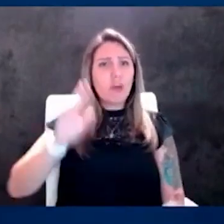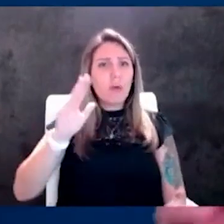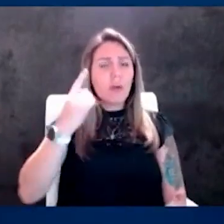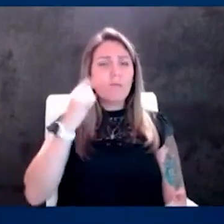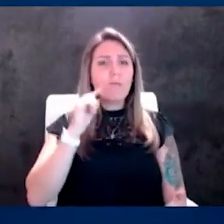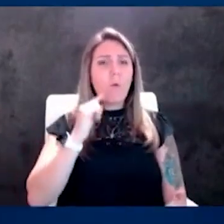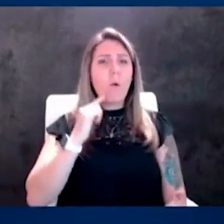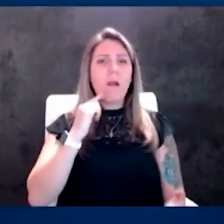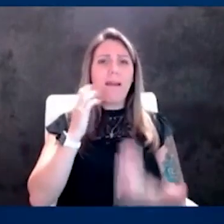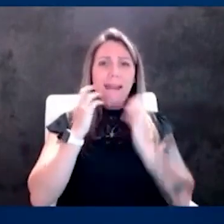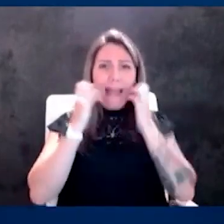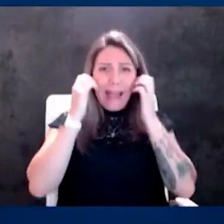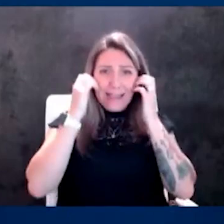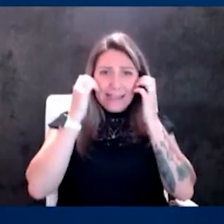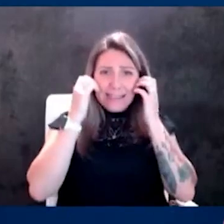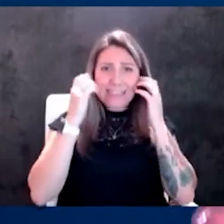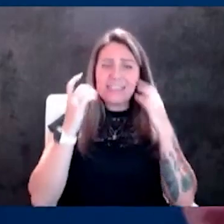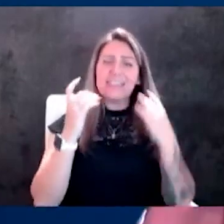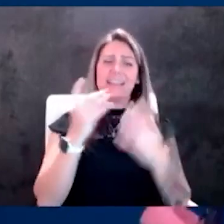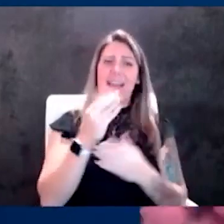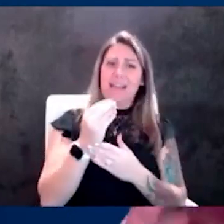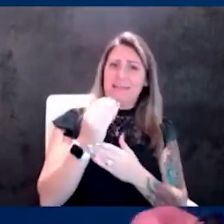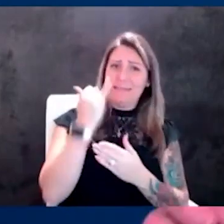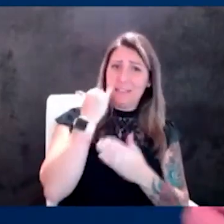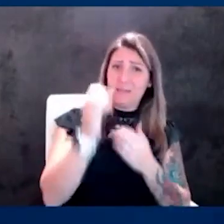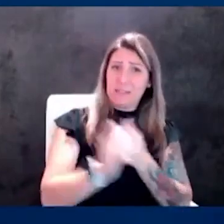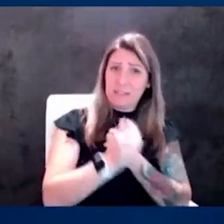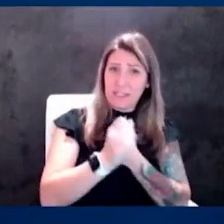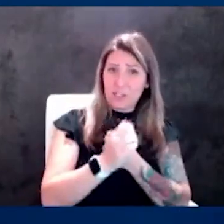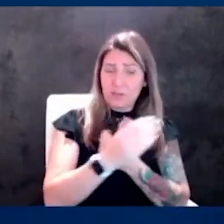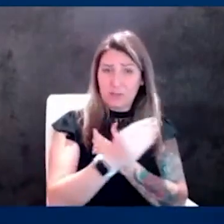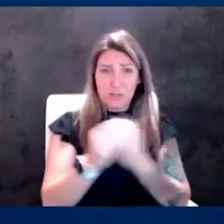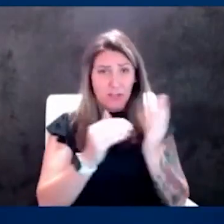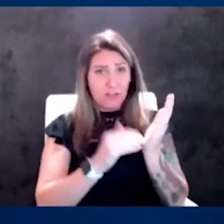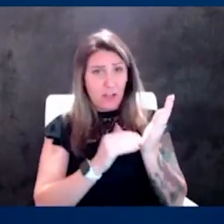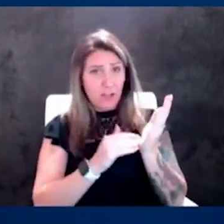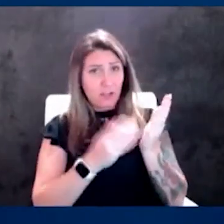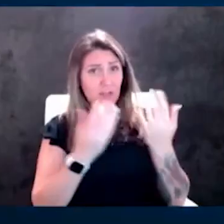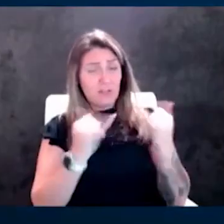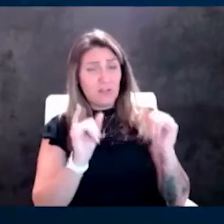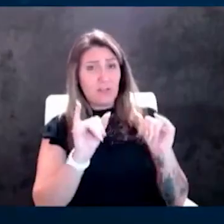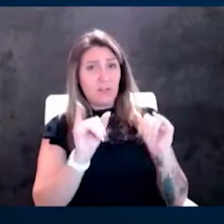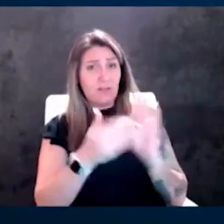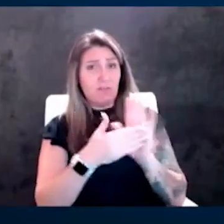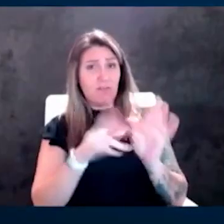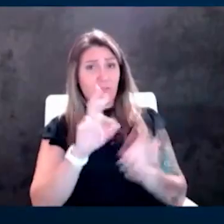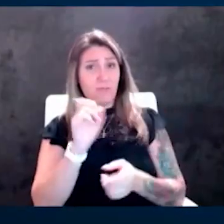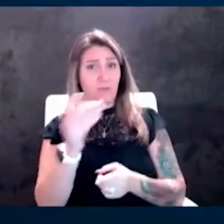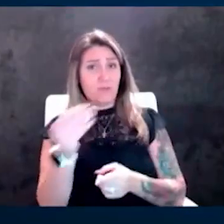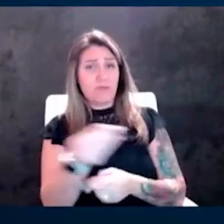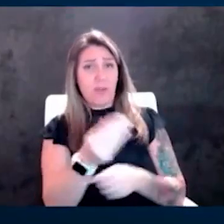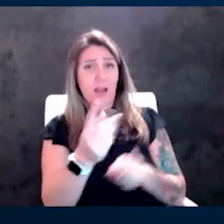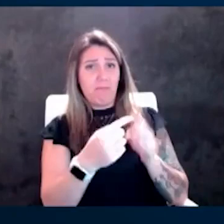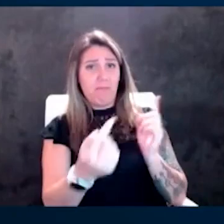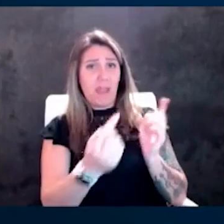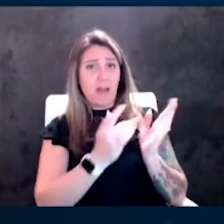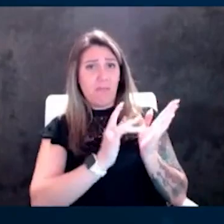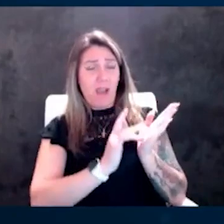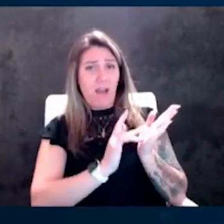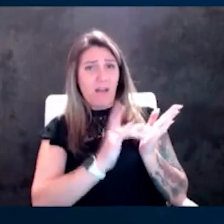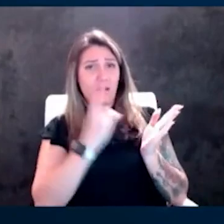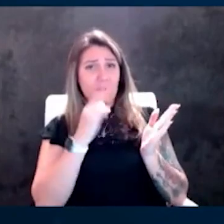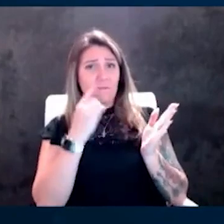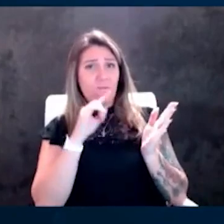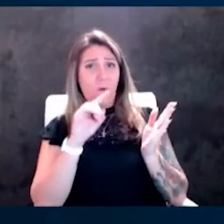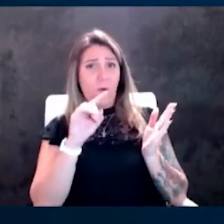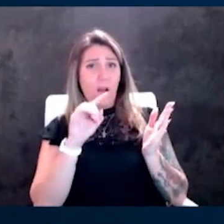if that was dangerous and if doctors still prescribe antibiotics for acne. So a couple different ones about long-term use. Yeah. You know, it's